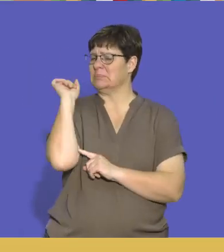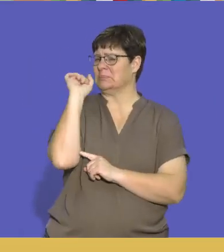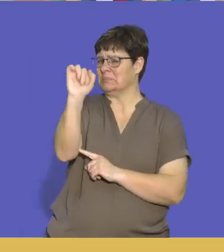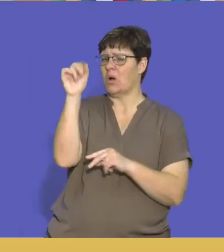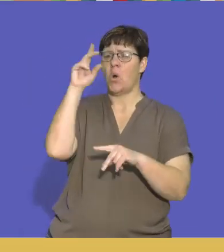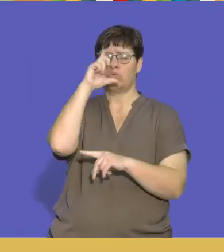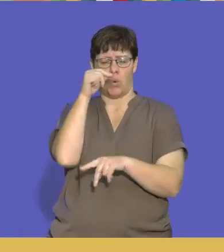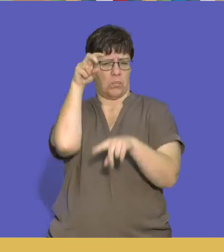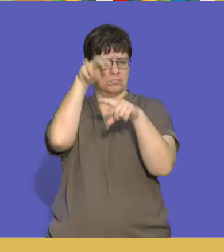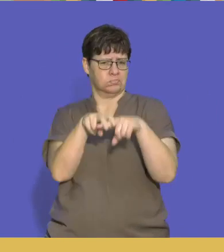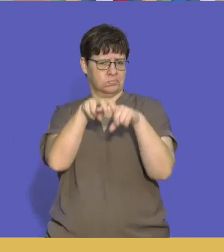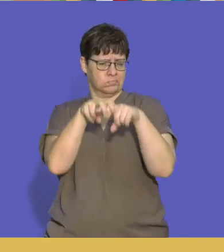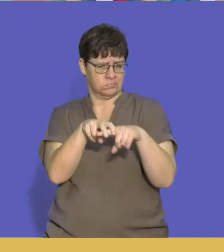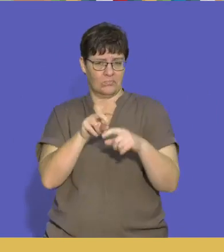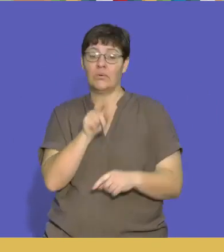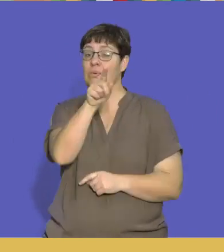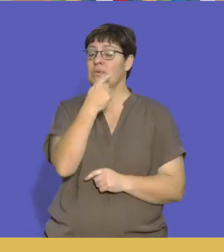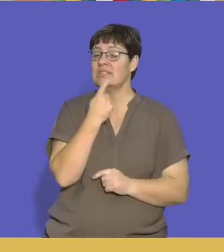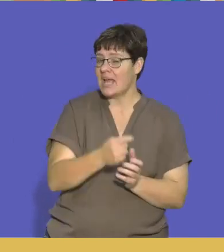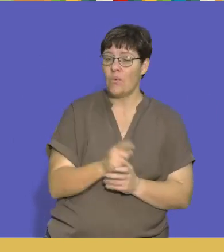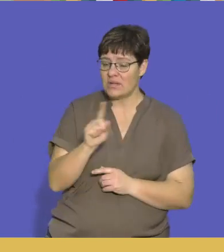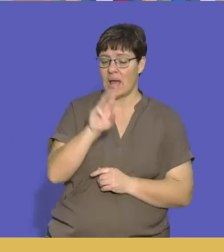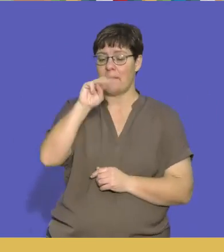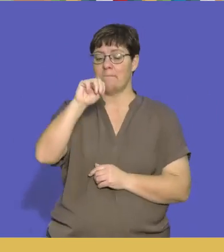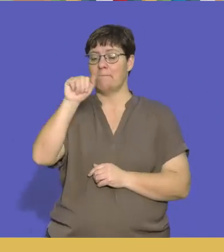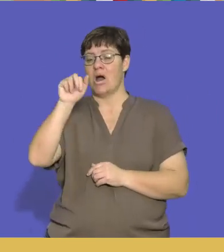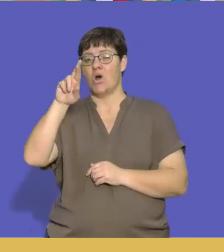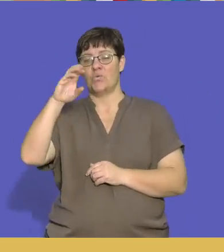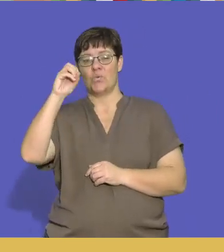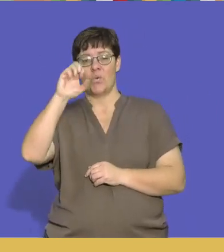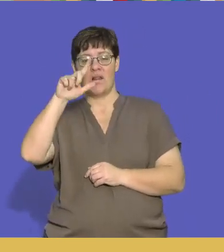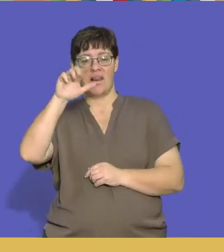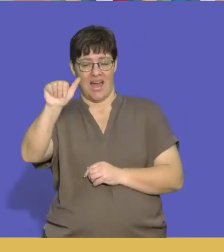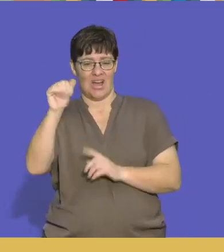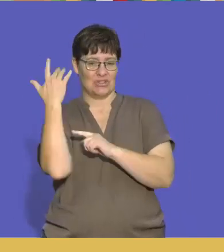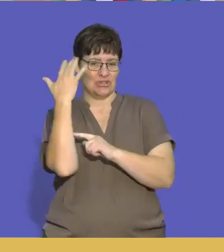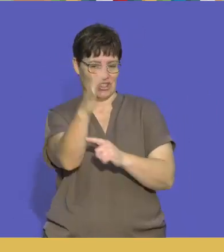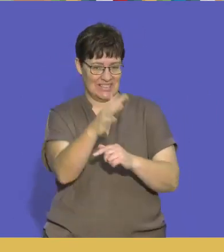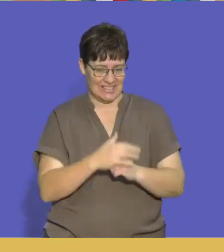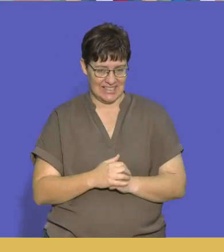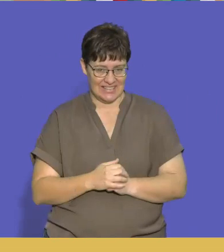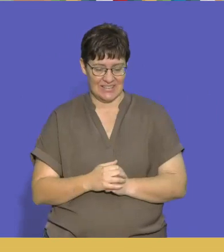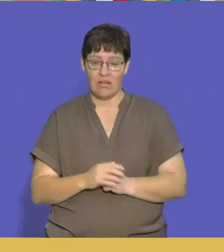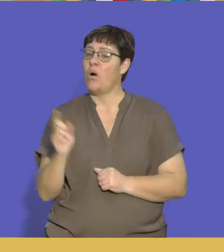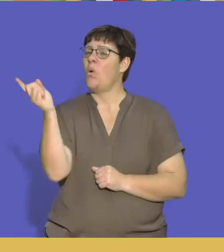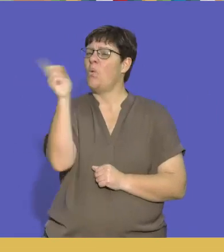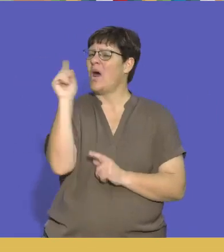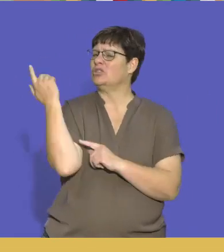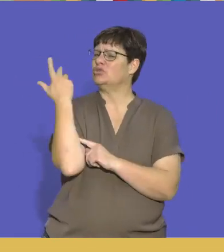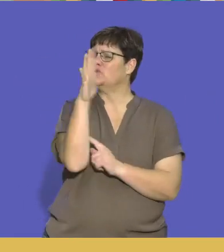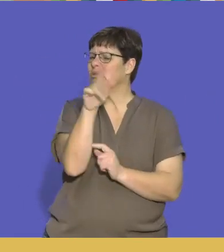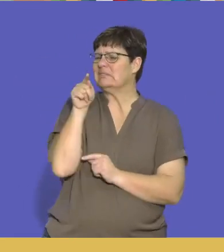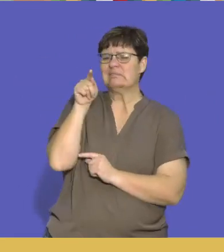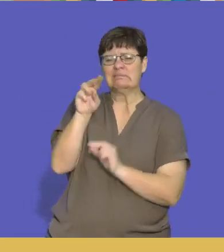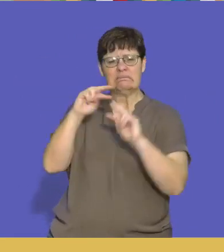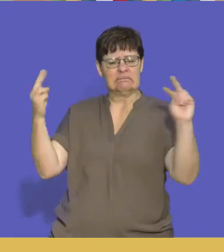crow sitting in? You say, it was a marula tree. Now let's try that. What kind of